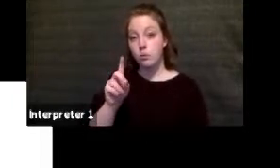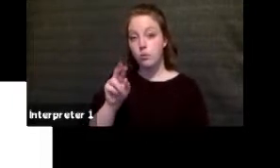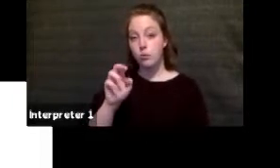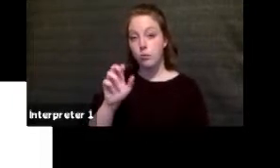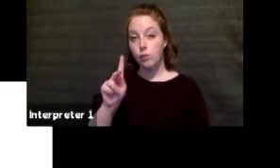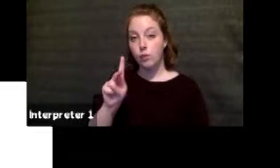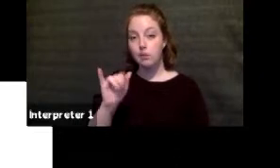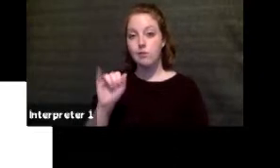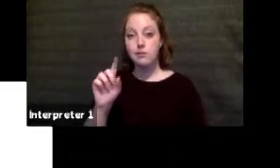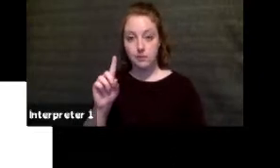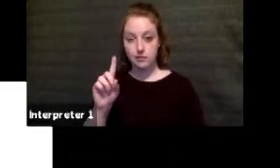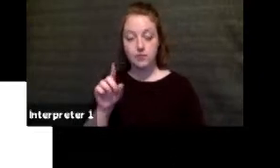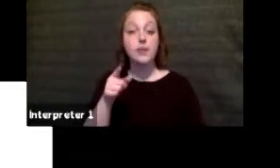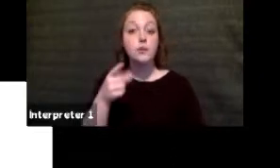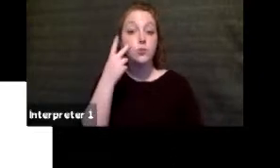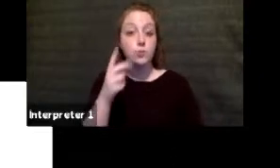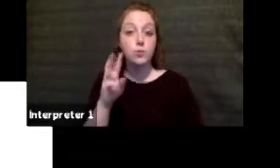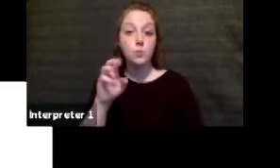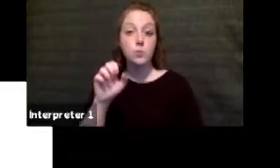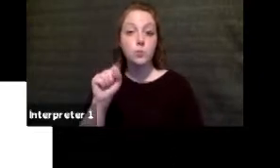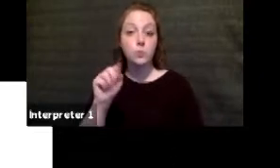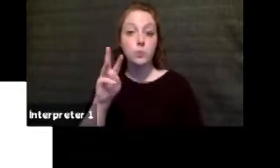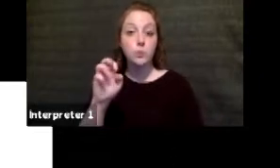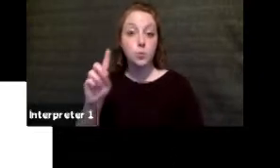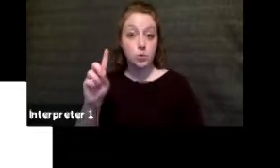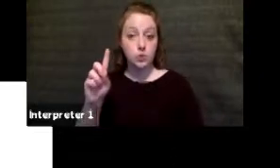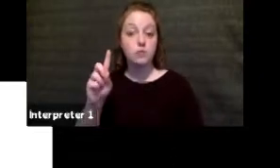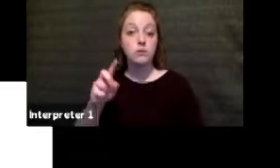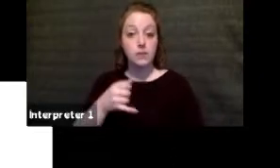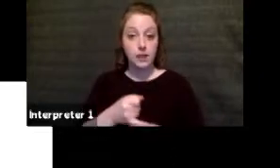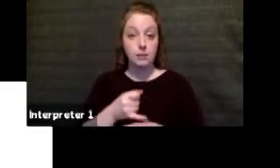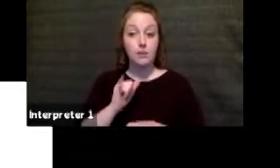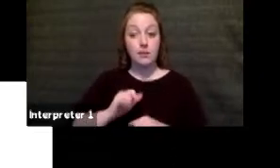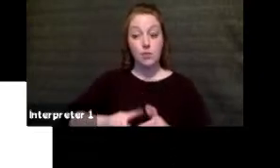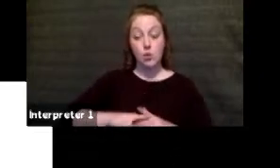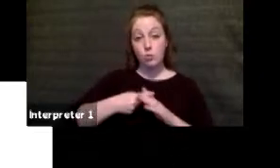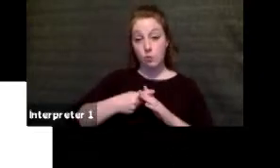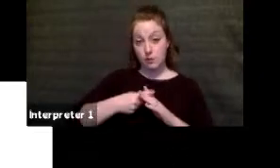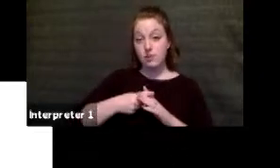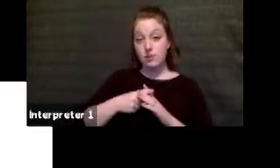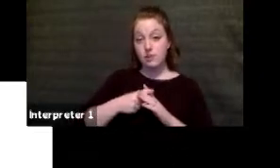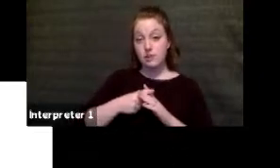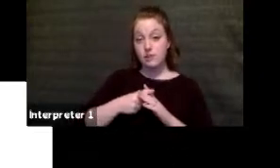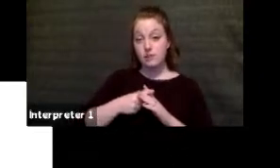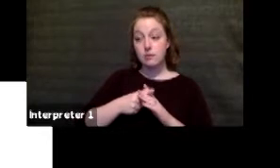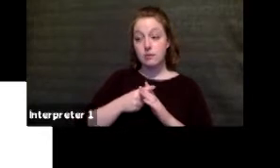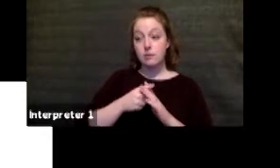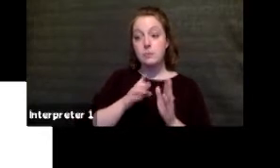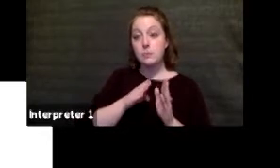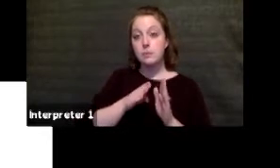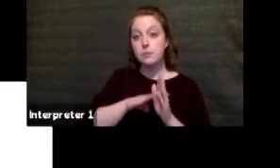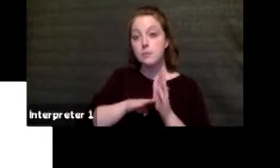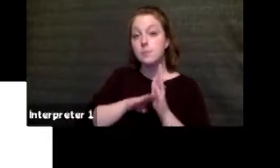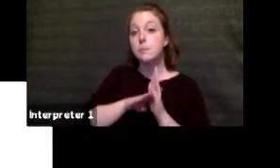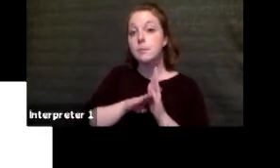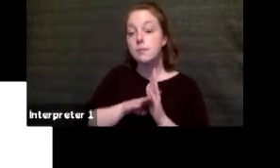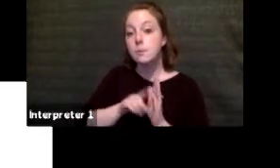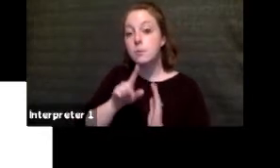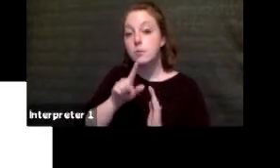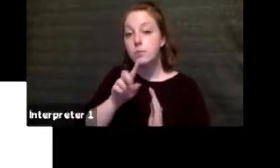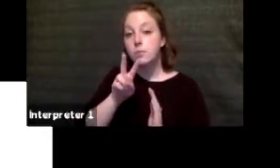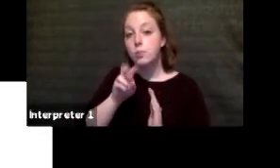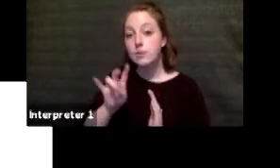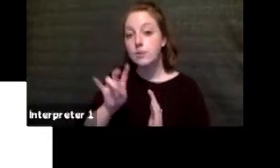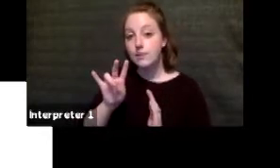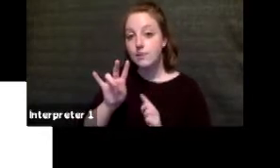Westwood campus. That master plan was originally developed in 2007, and sequentially the